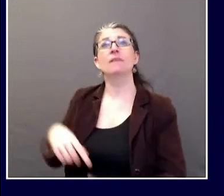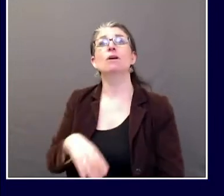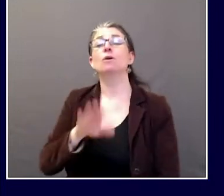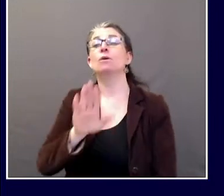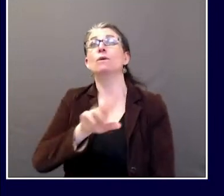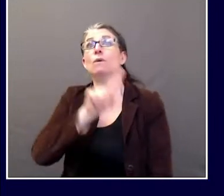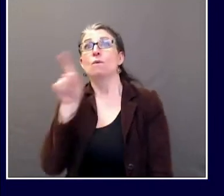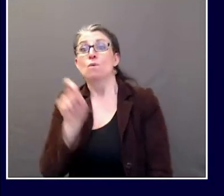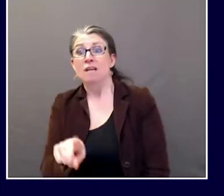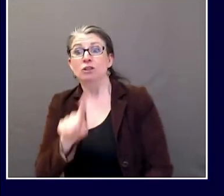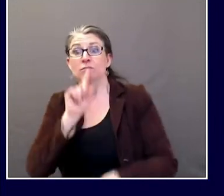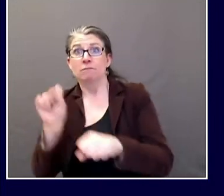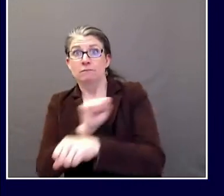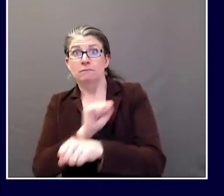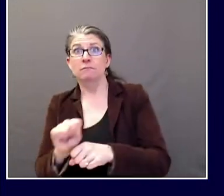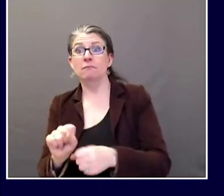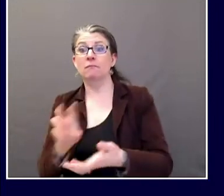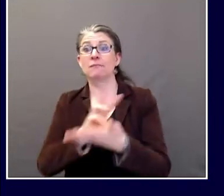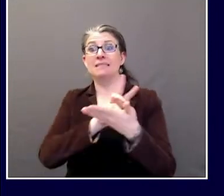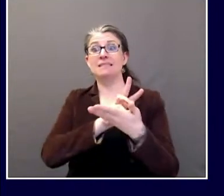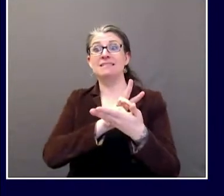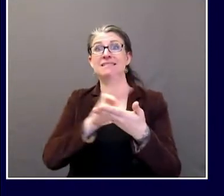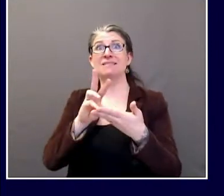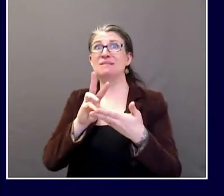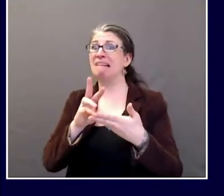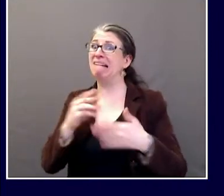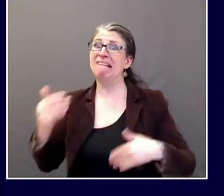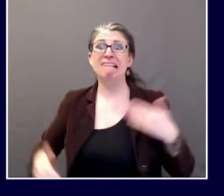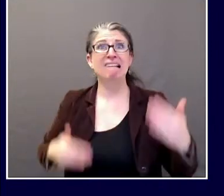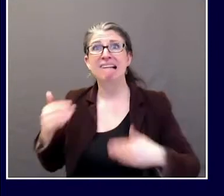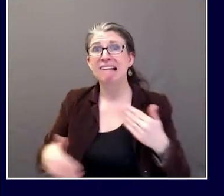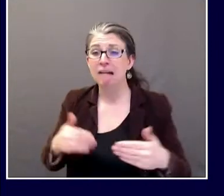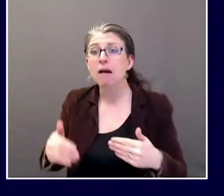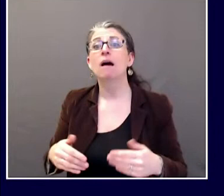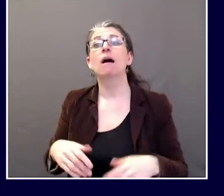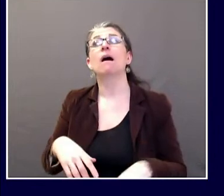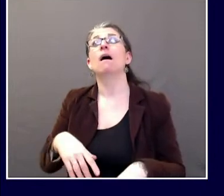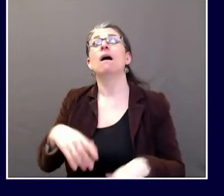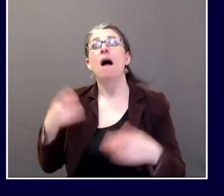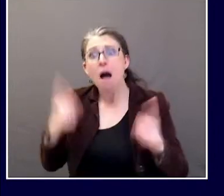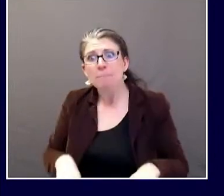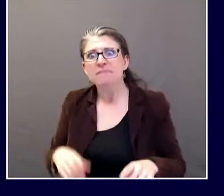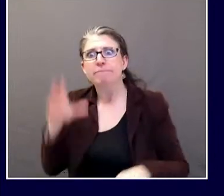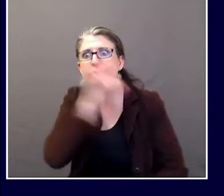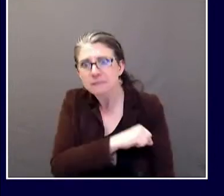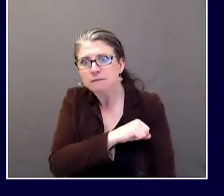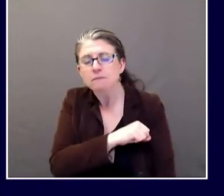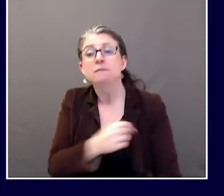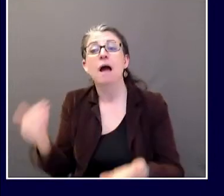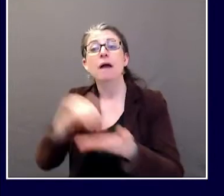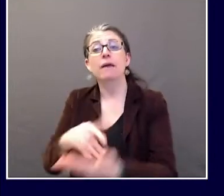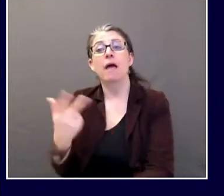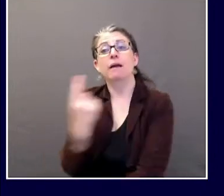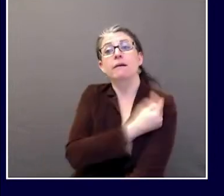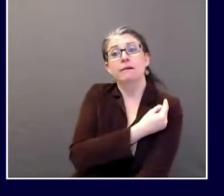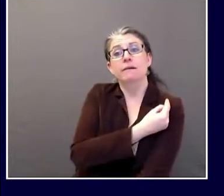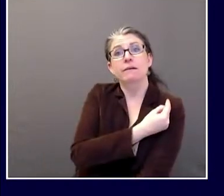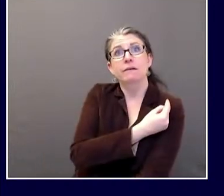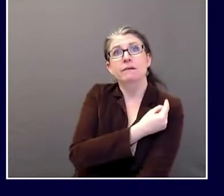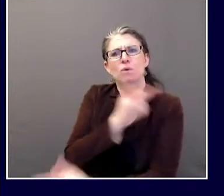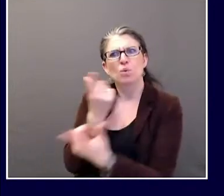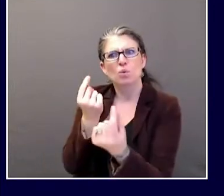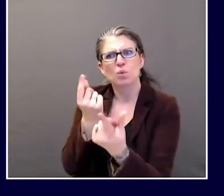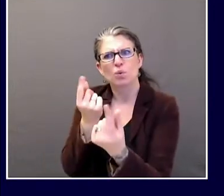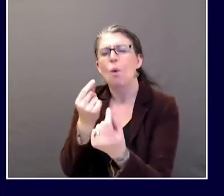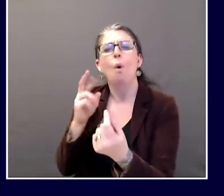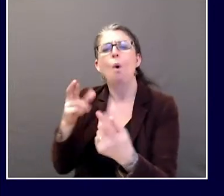repeated. But the CDC has not changed its position on the necessity or the advisability of having both doses, the first